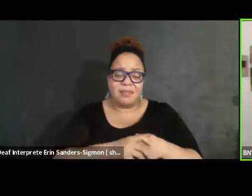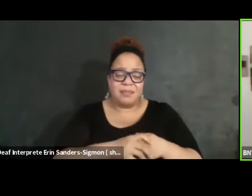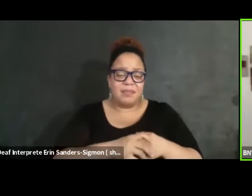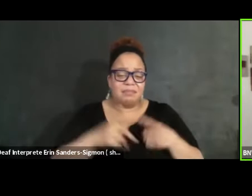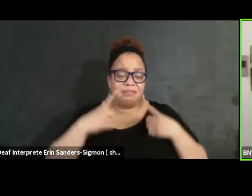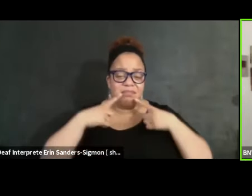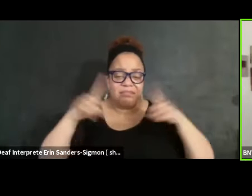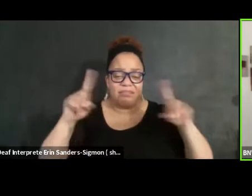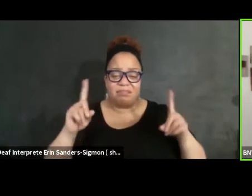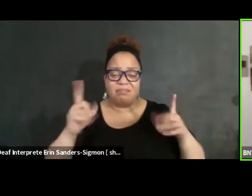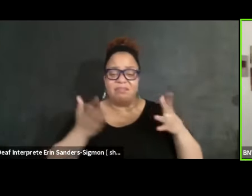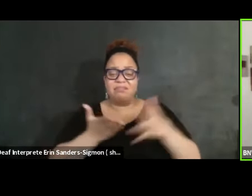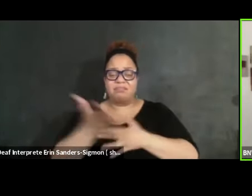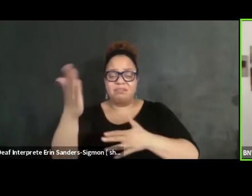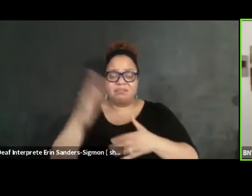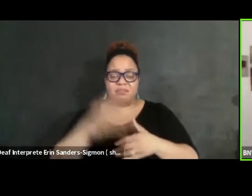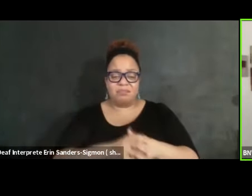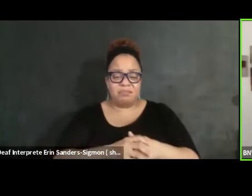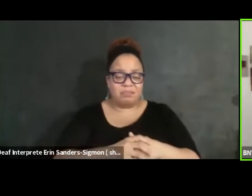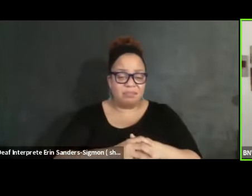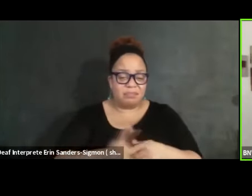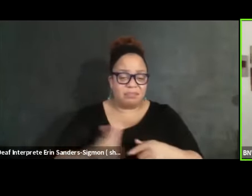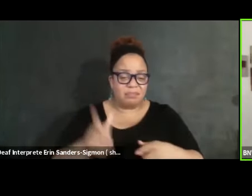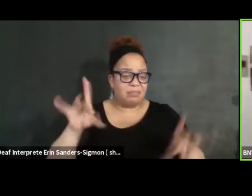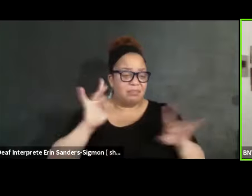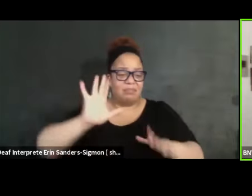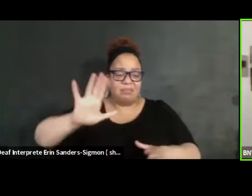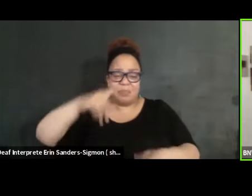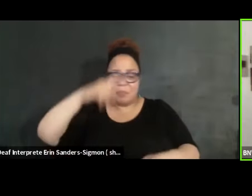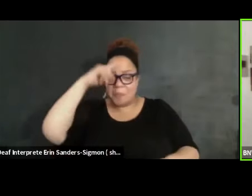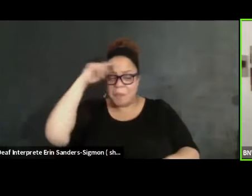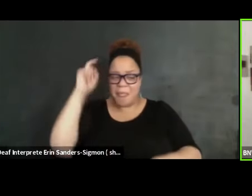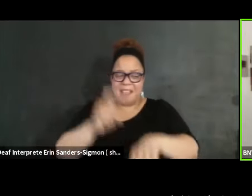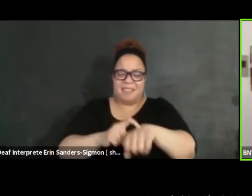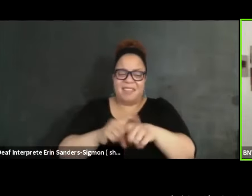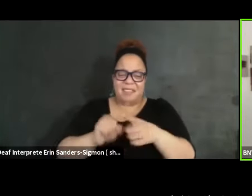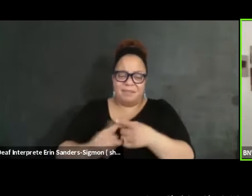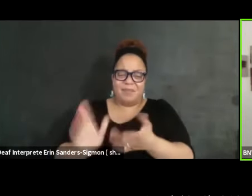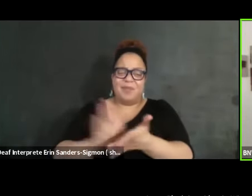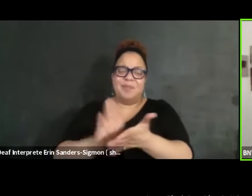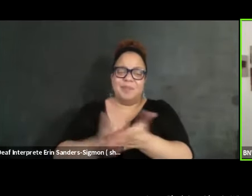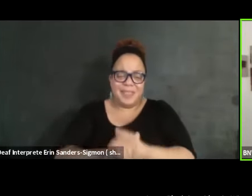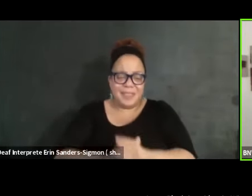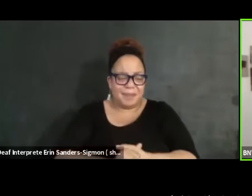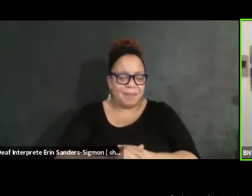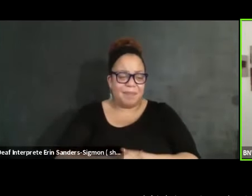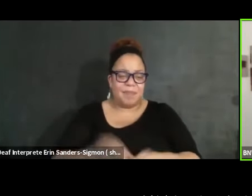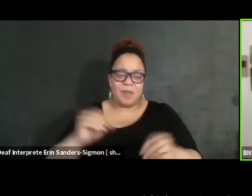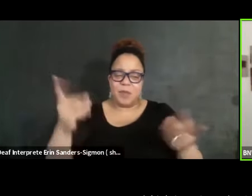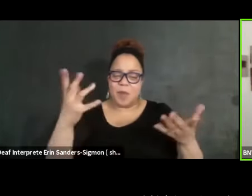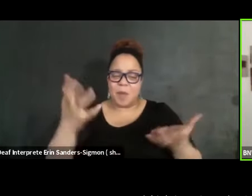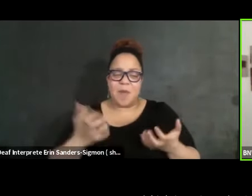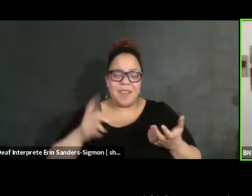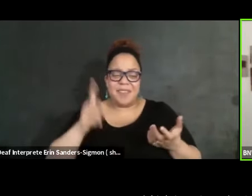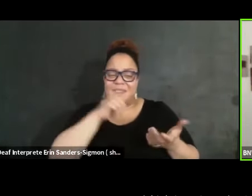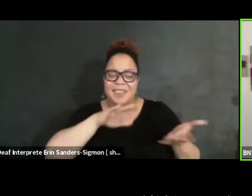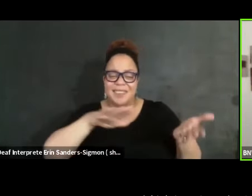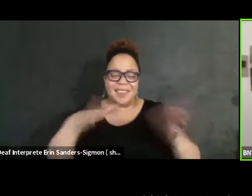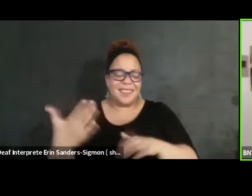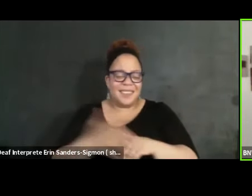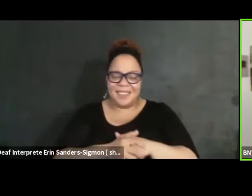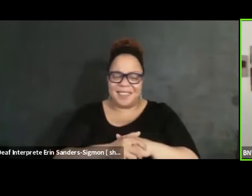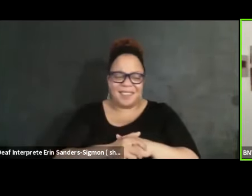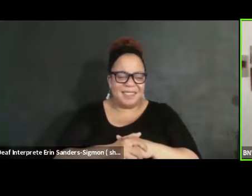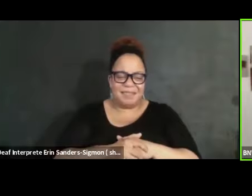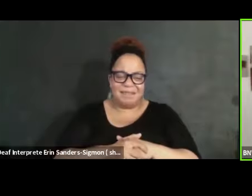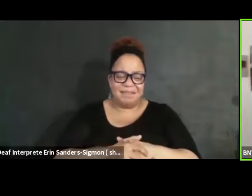it's time to be black, and no one wants to play dead in these streets, slowly collecting innocence, you see. Contrary to